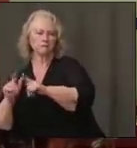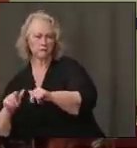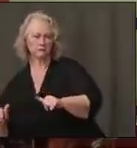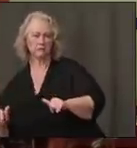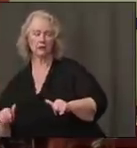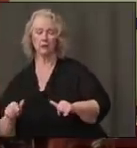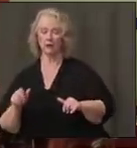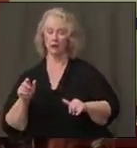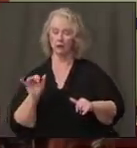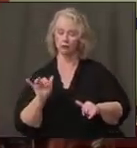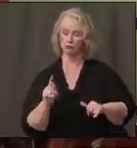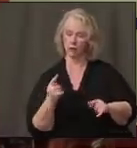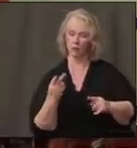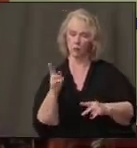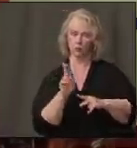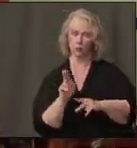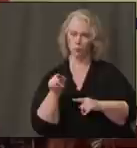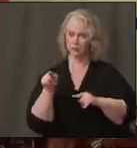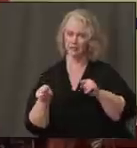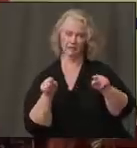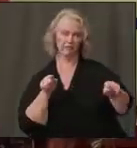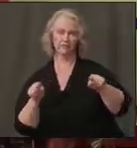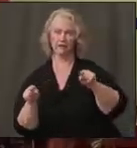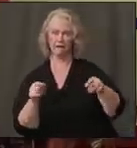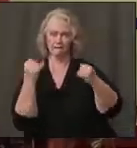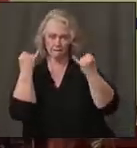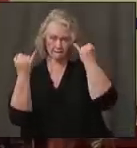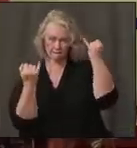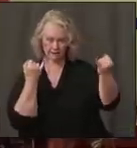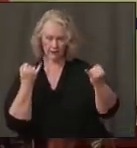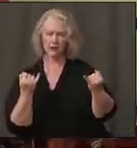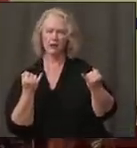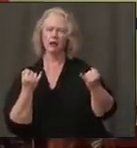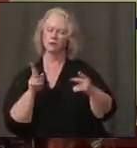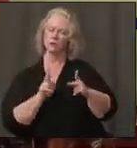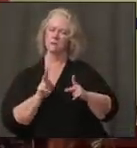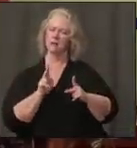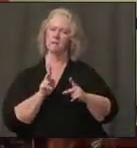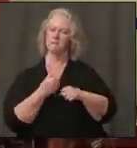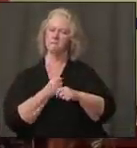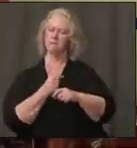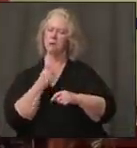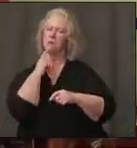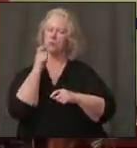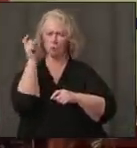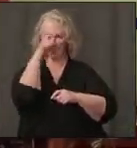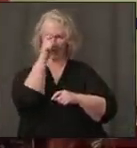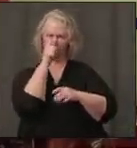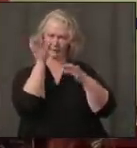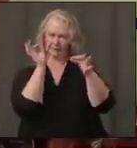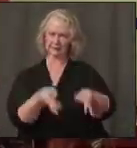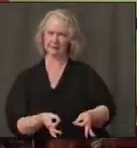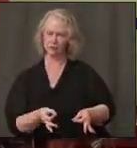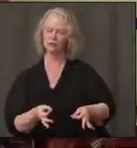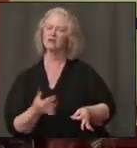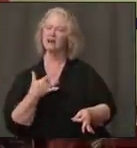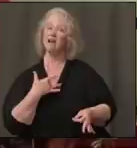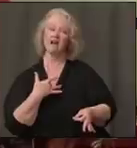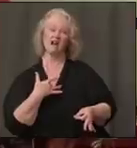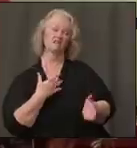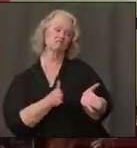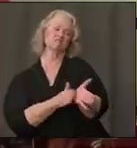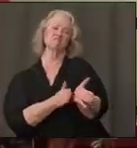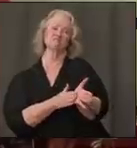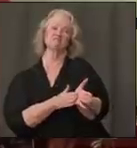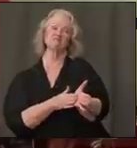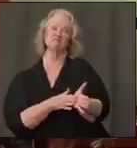scales and melding them together to make informed judgments, I think has been a hallmark of your government and